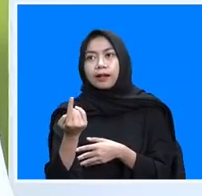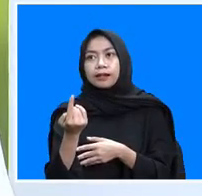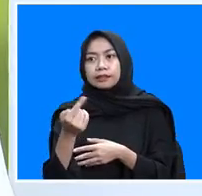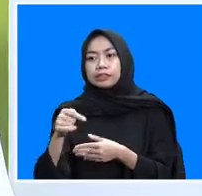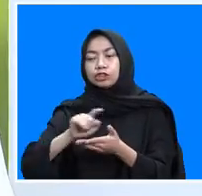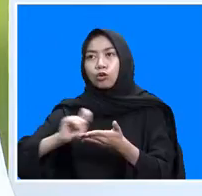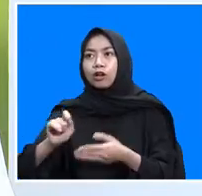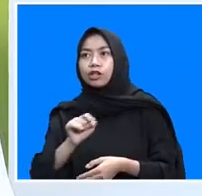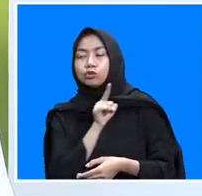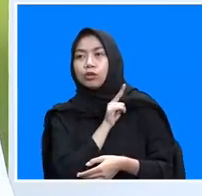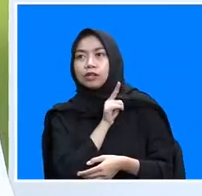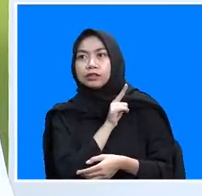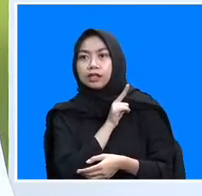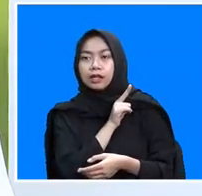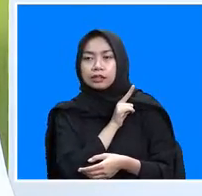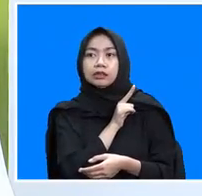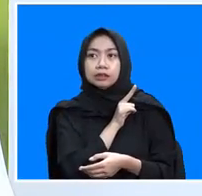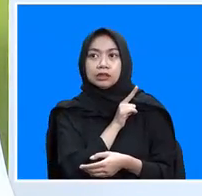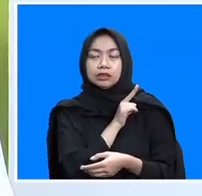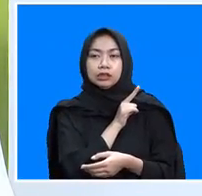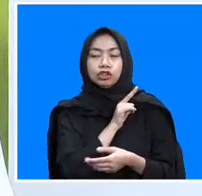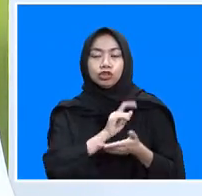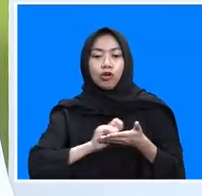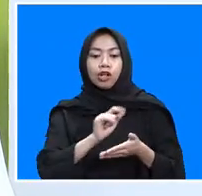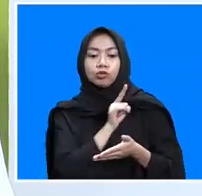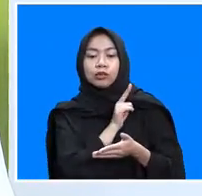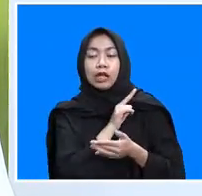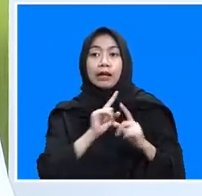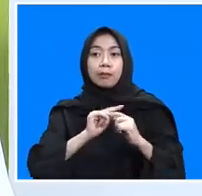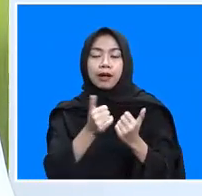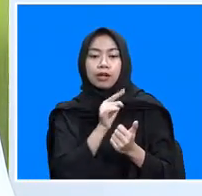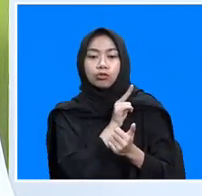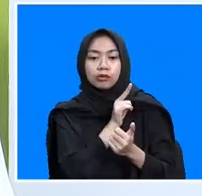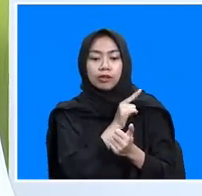schools, such as independent and faith-based organisations.